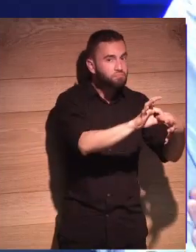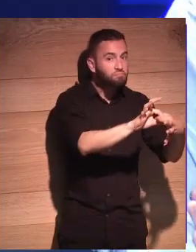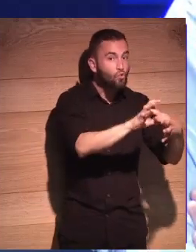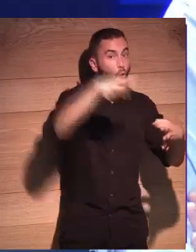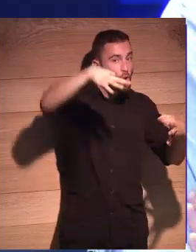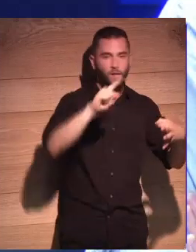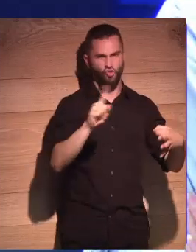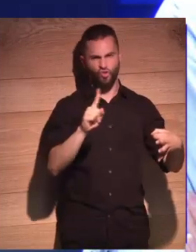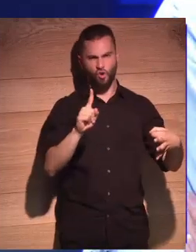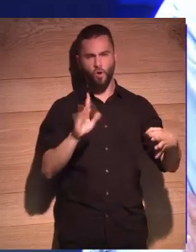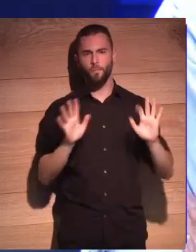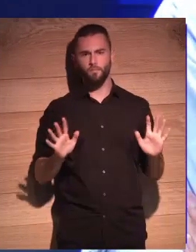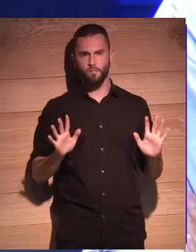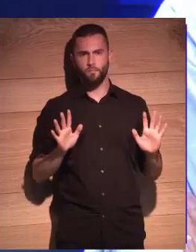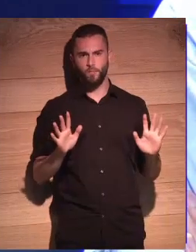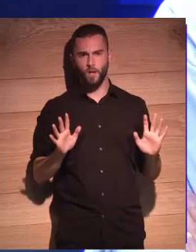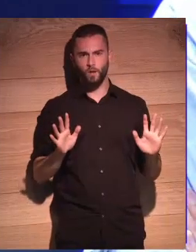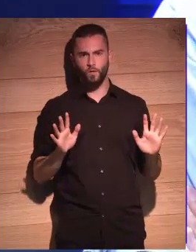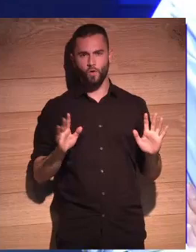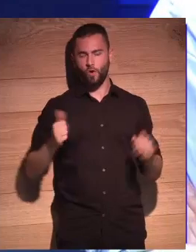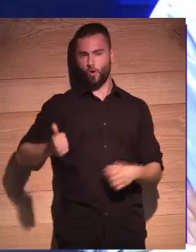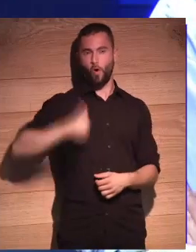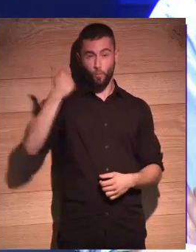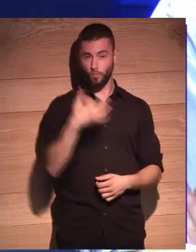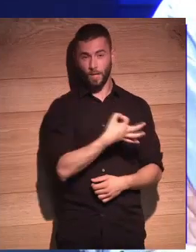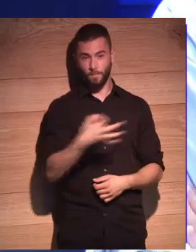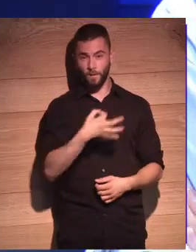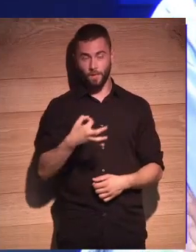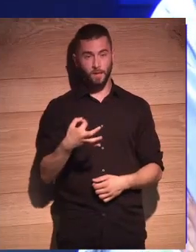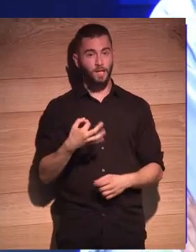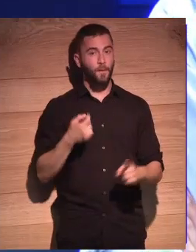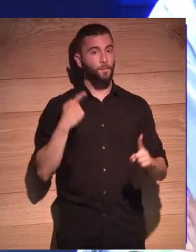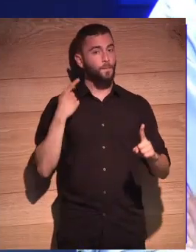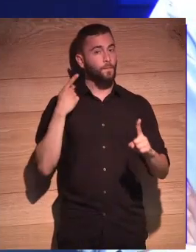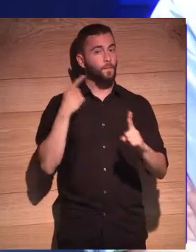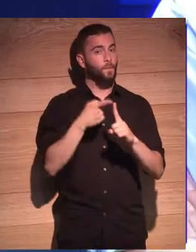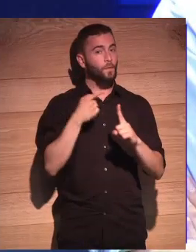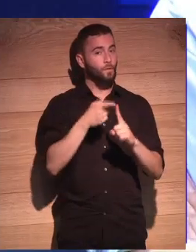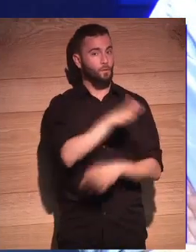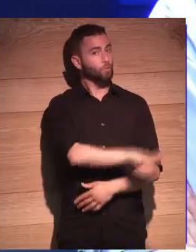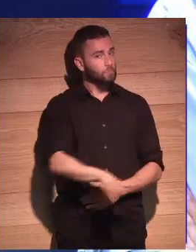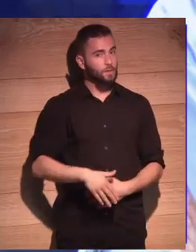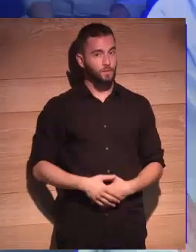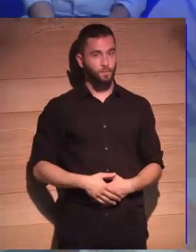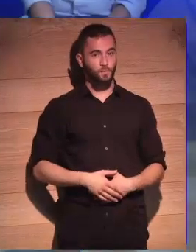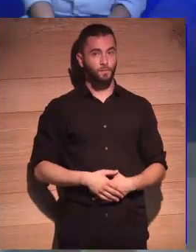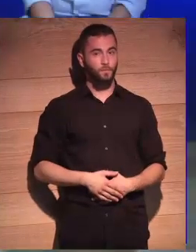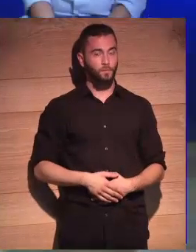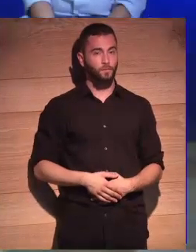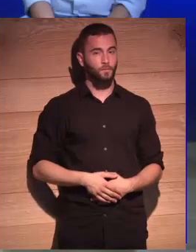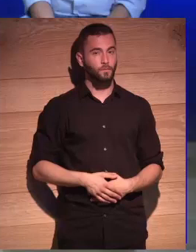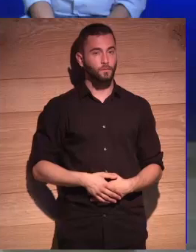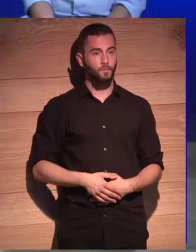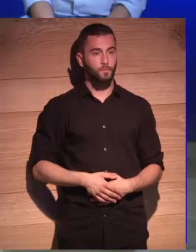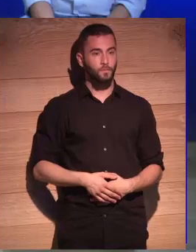think that virtual reality is the only way to achieve this? I don't believe so, but I do think that this is a great opportunity to reach